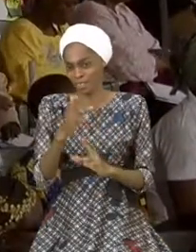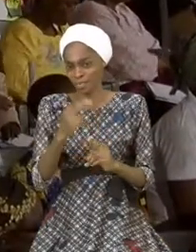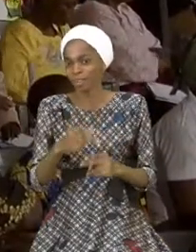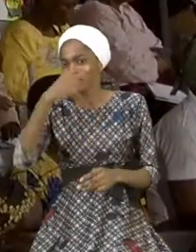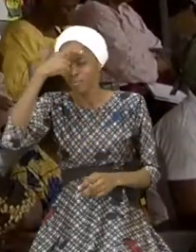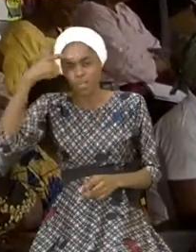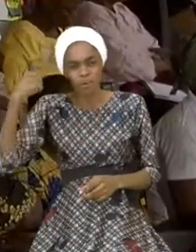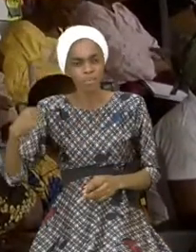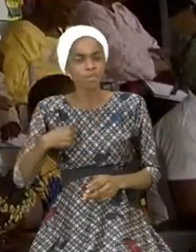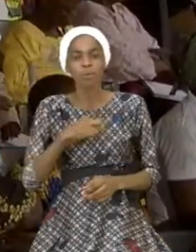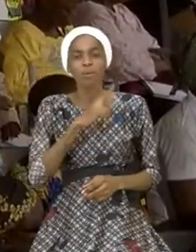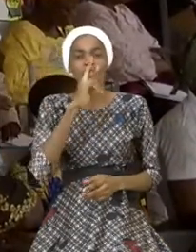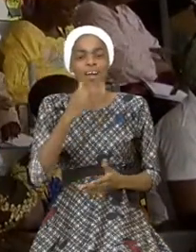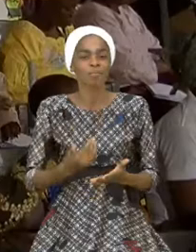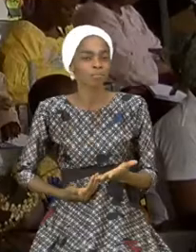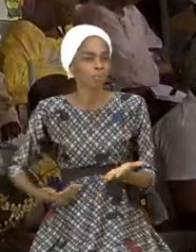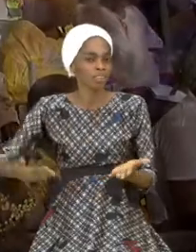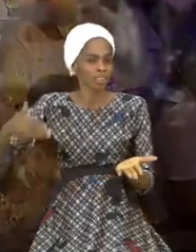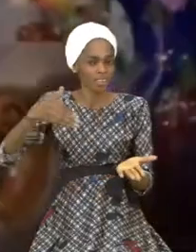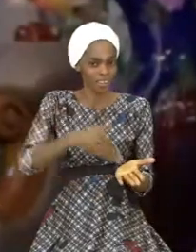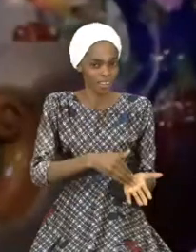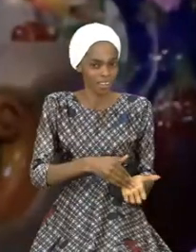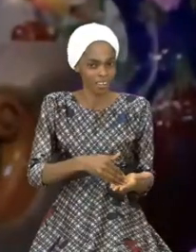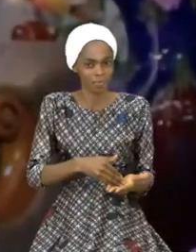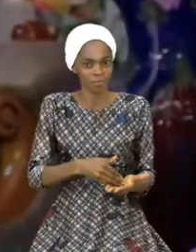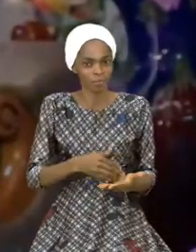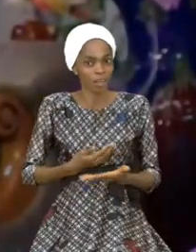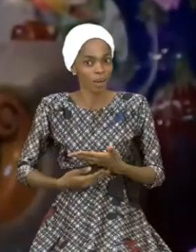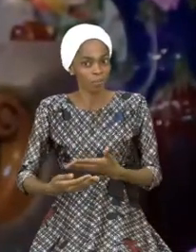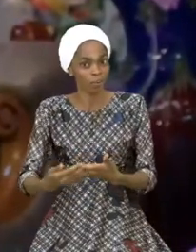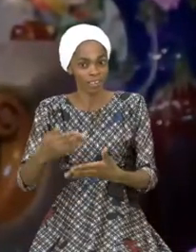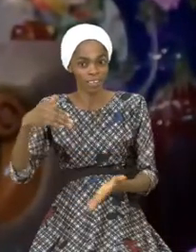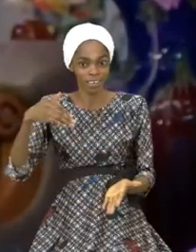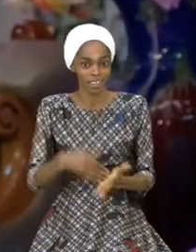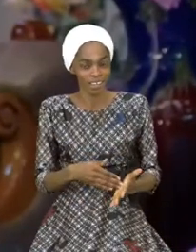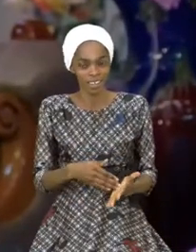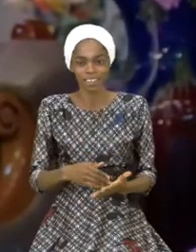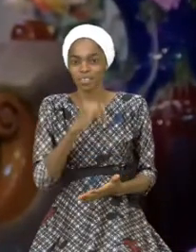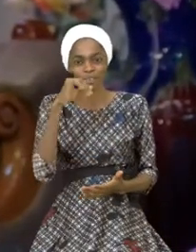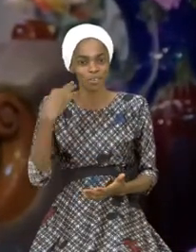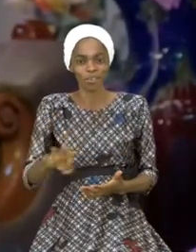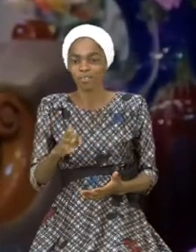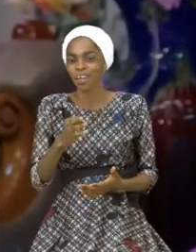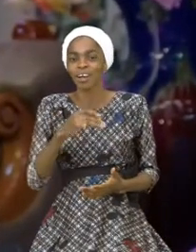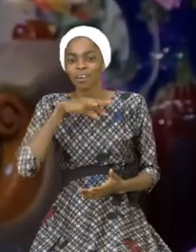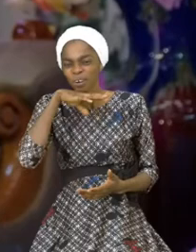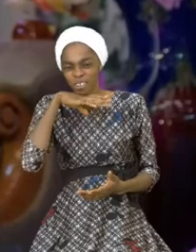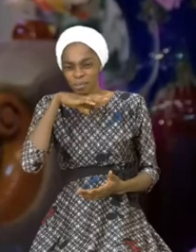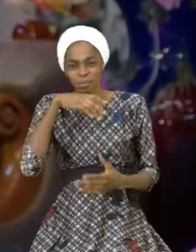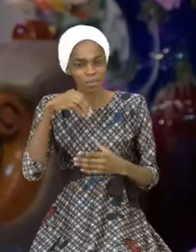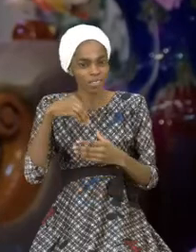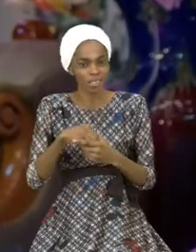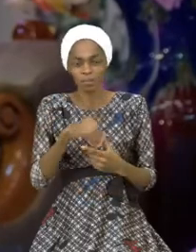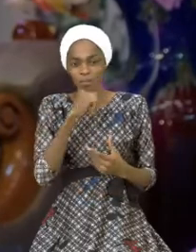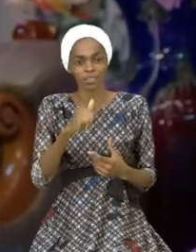born again, not of corruptible seed, but of incorruptible, by the word